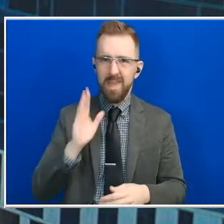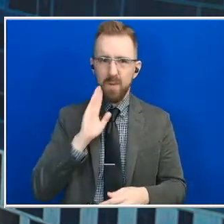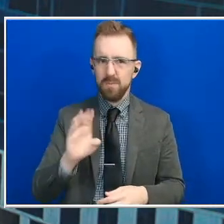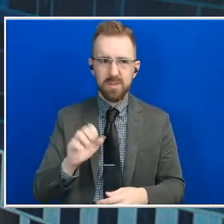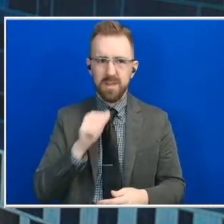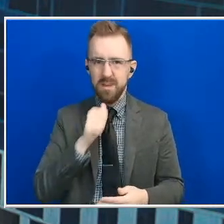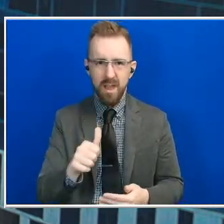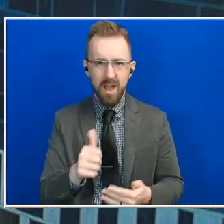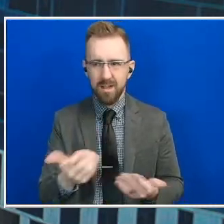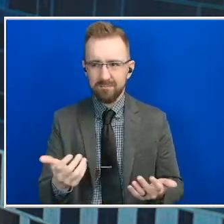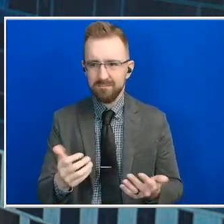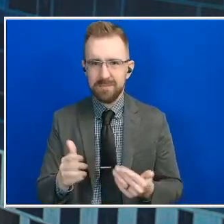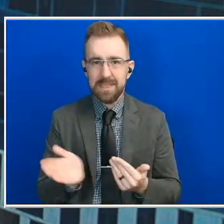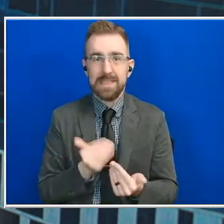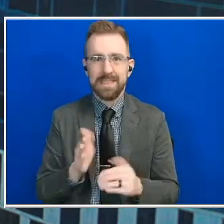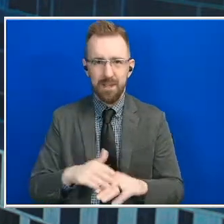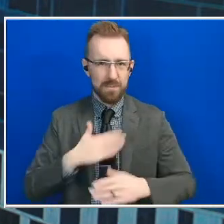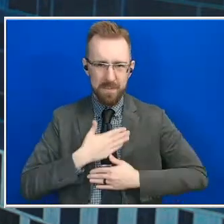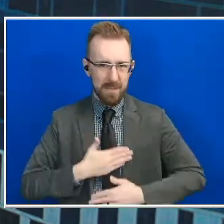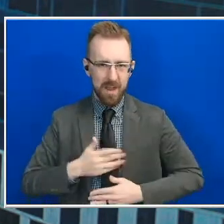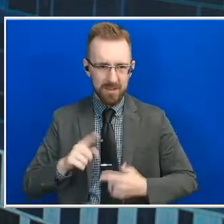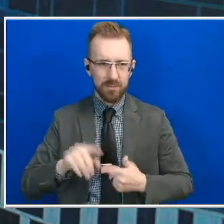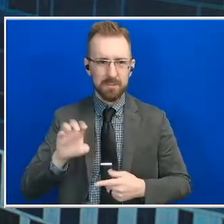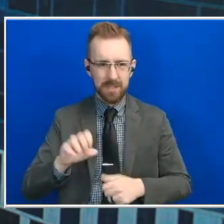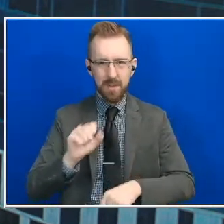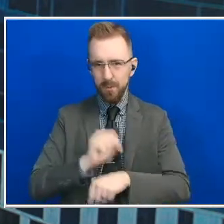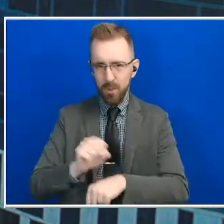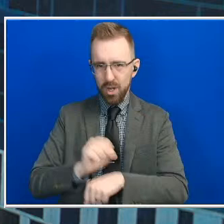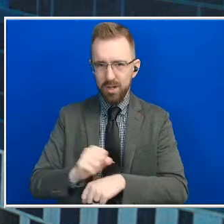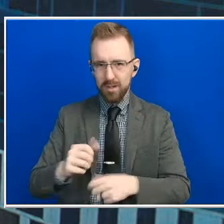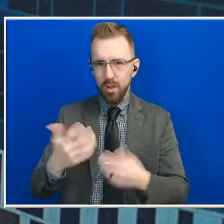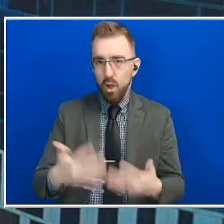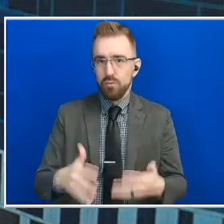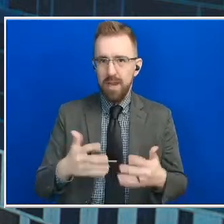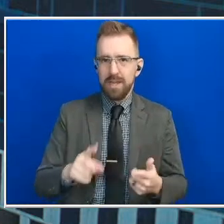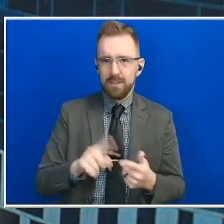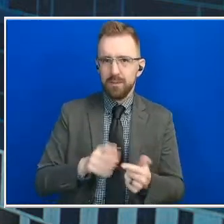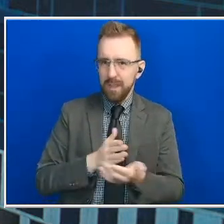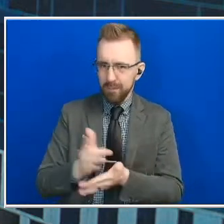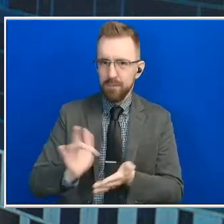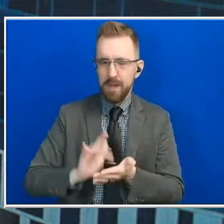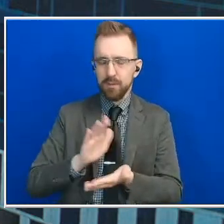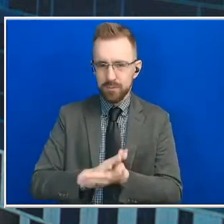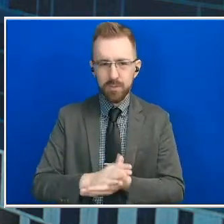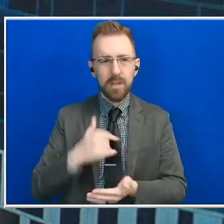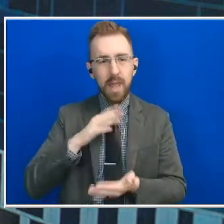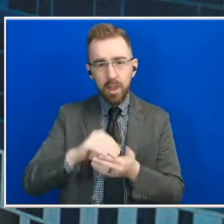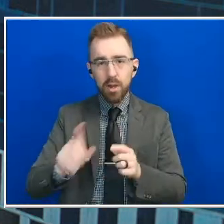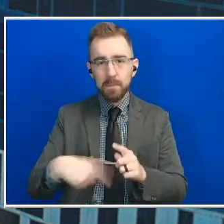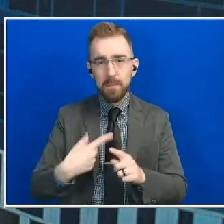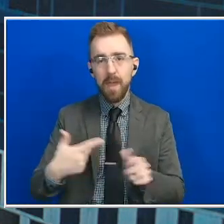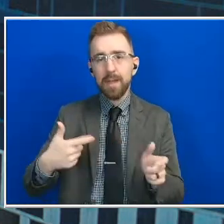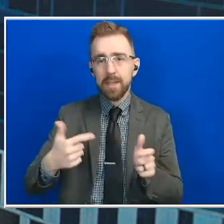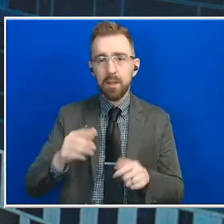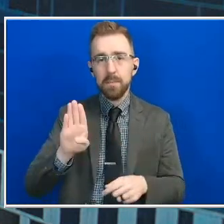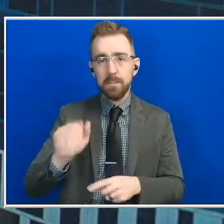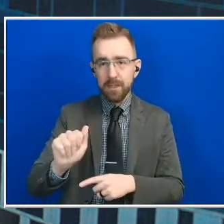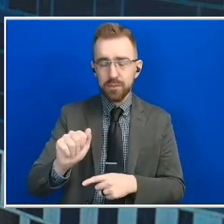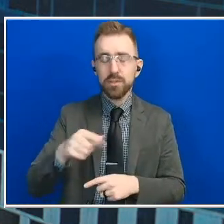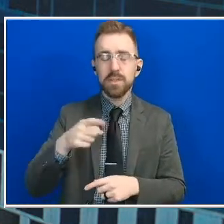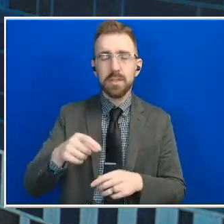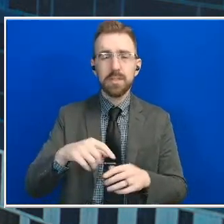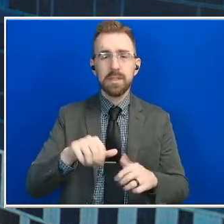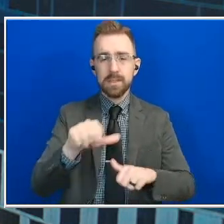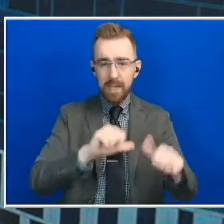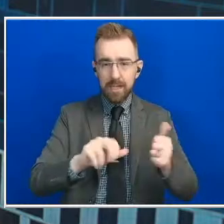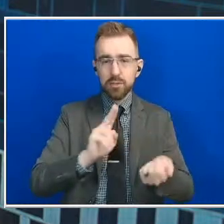easy on my body to be worked as hard as it is to get through medical school. And then I learned about accelerated bachelor's of science and nursing degrees, where as long